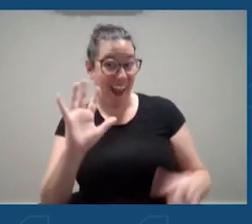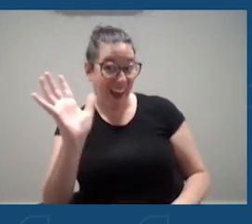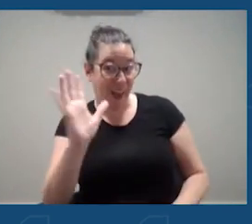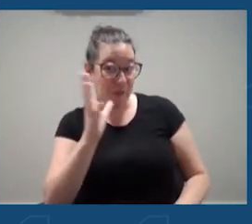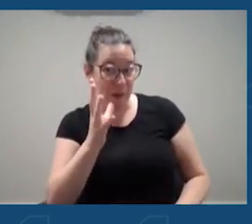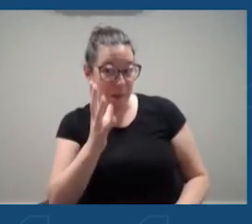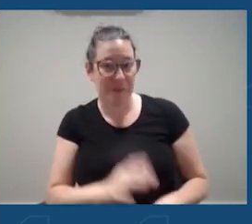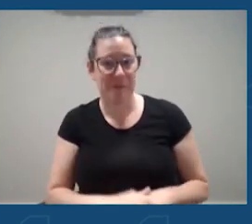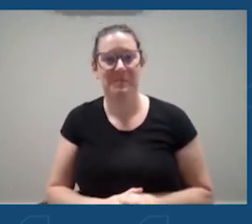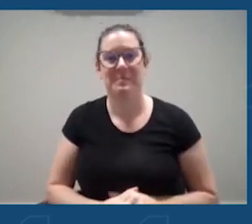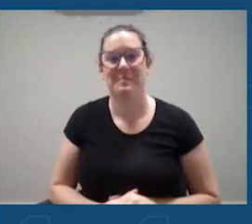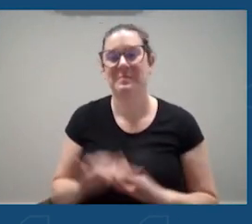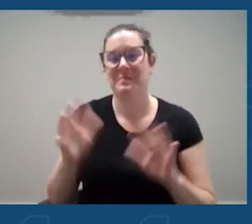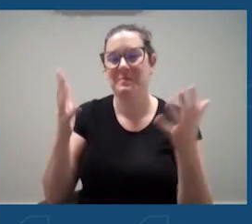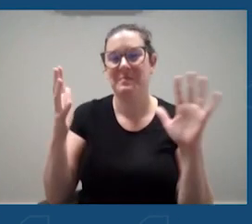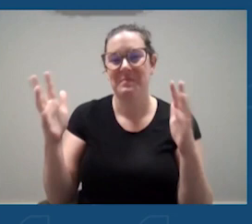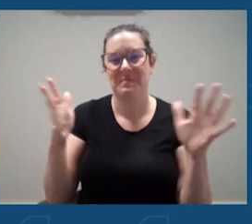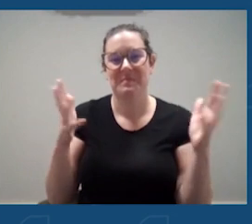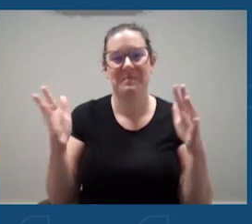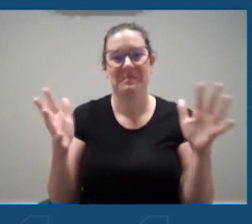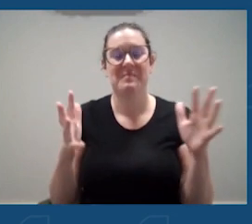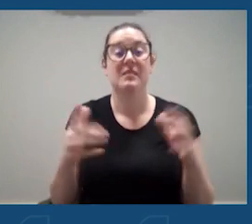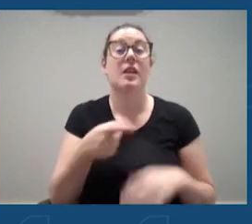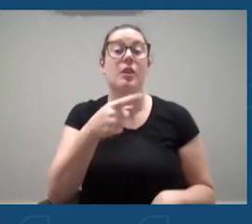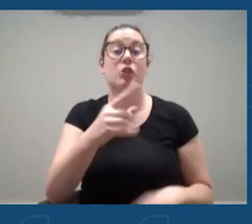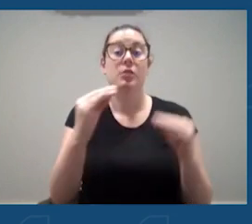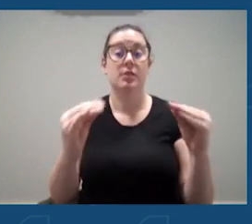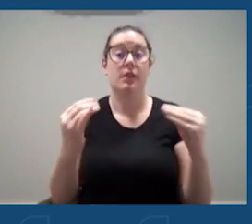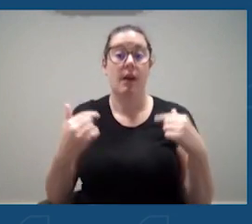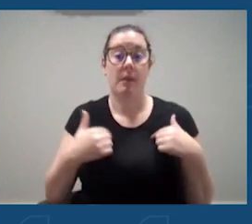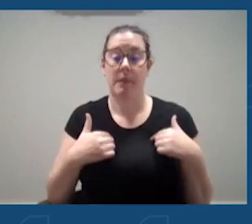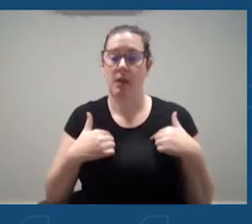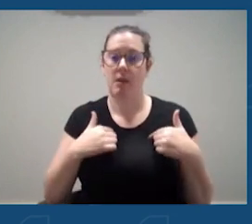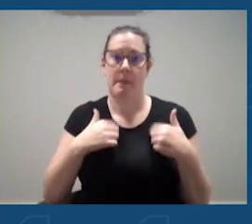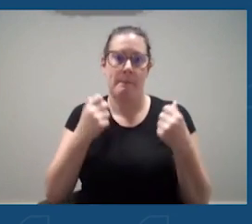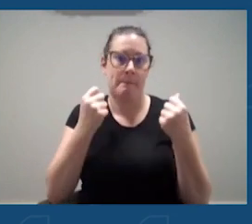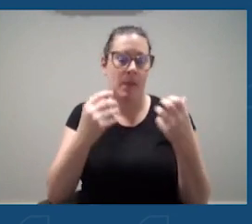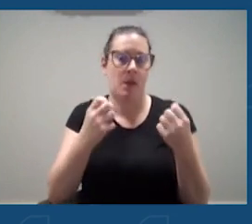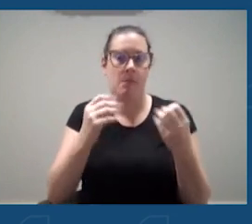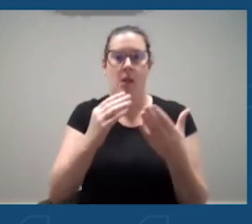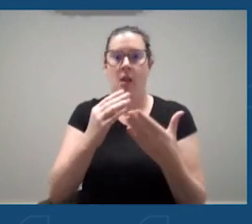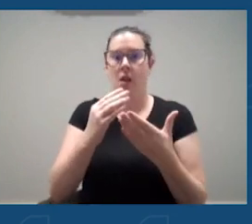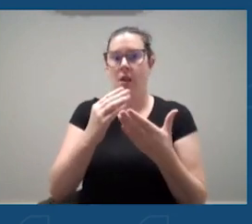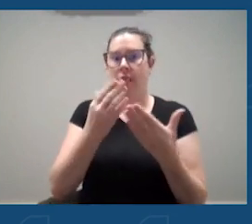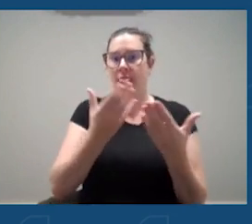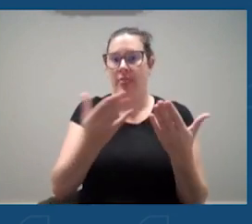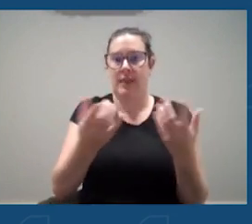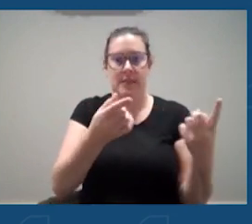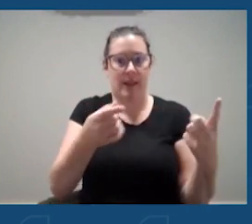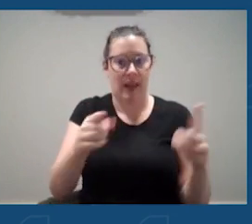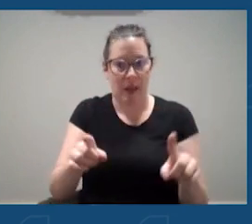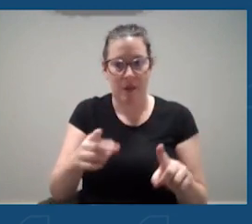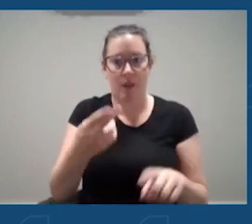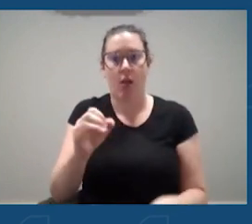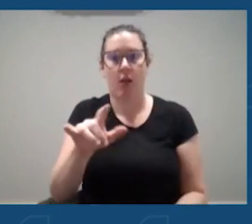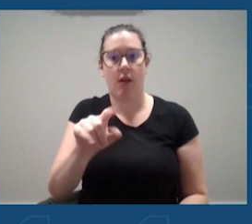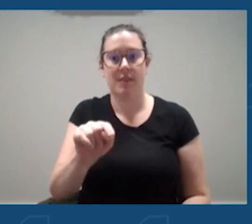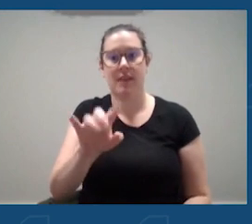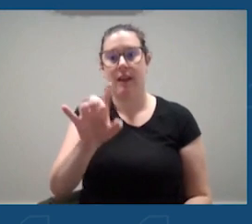very quickly. But she taught me all of the lessons of the Holocaust. 89 years ago, the Holocaust,